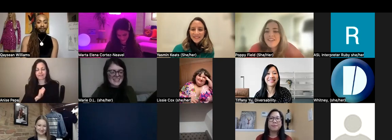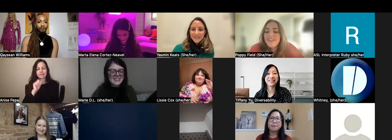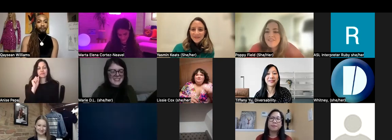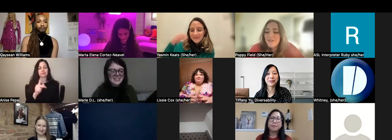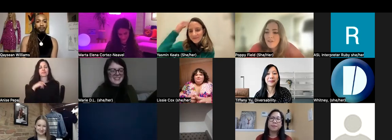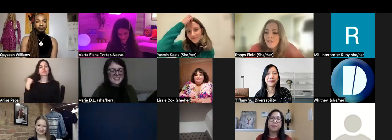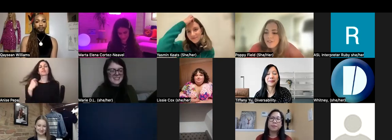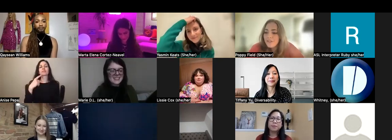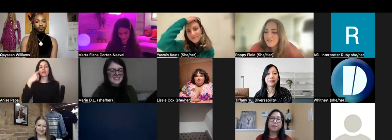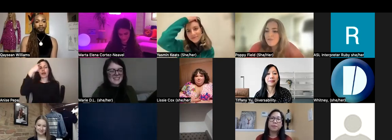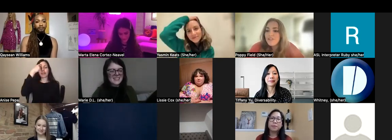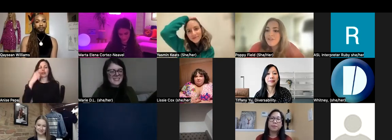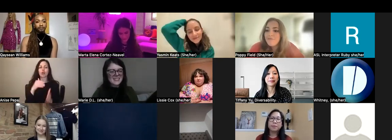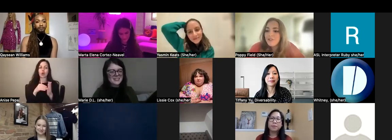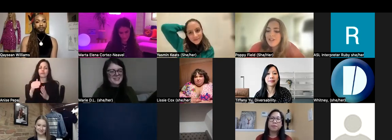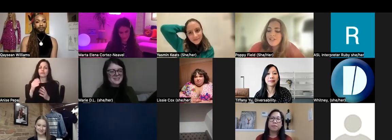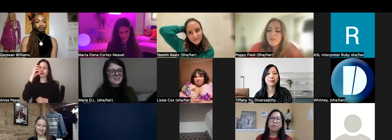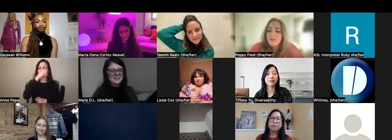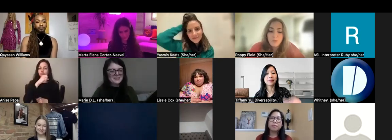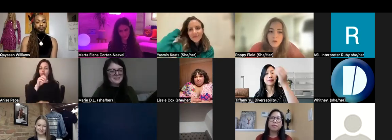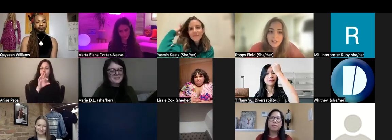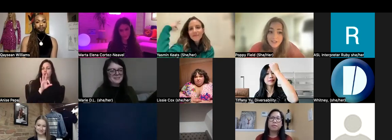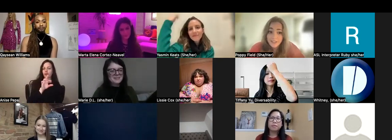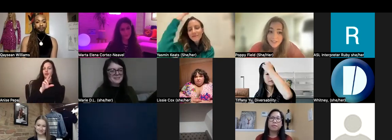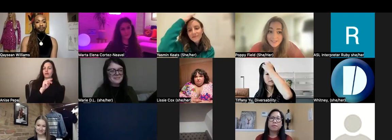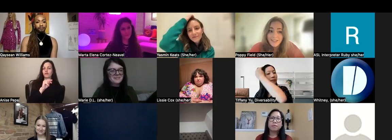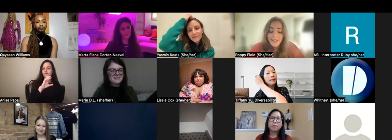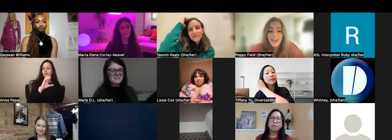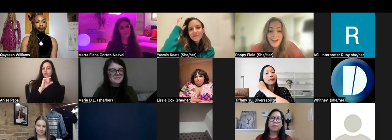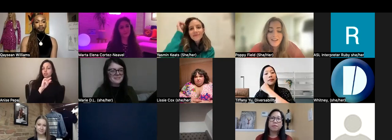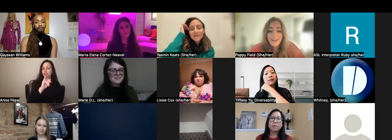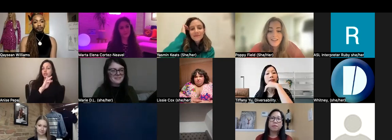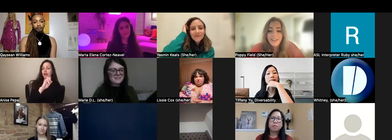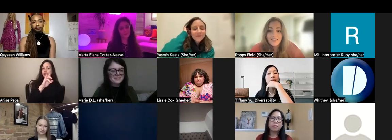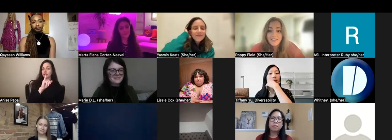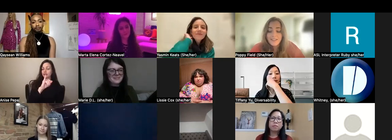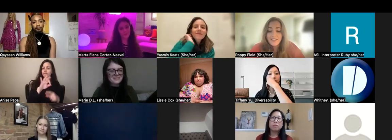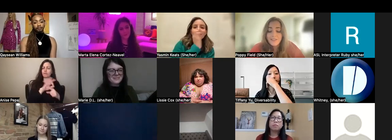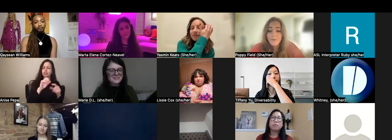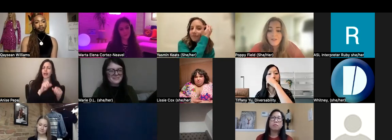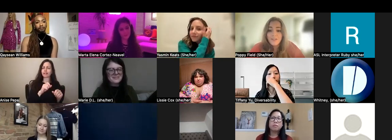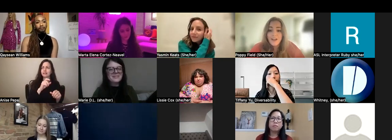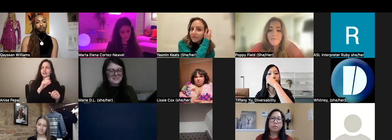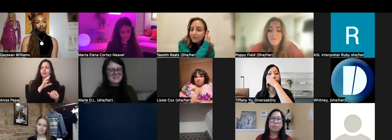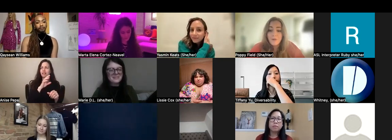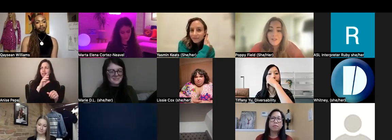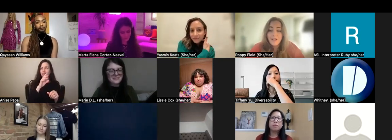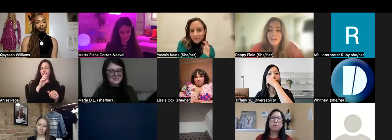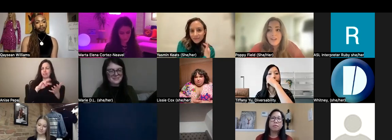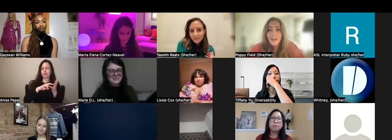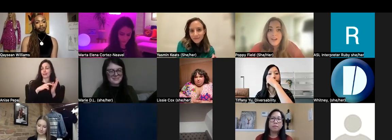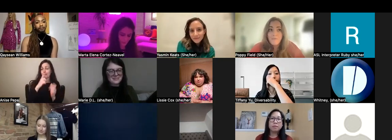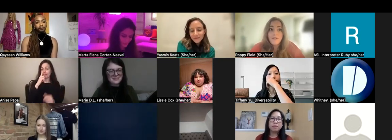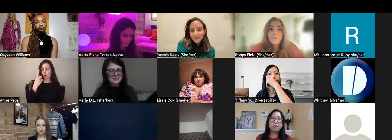I think there's often an assumption that functionality means boring and ugly. And I think throughout time,